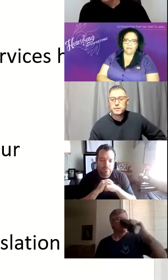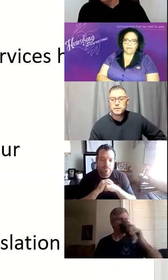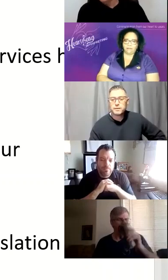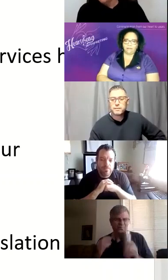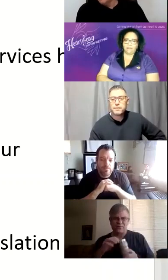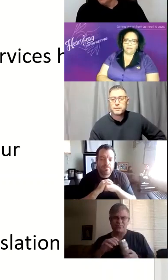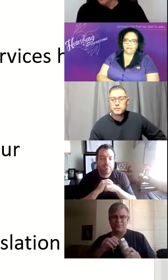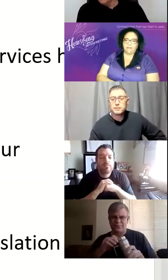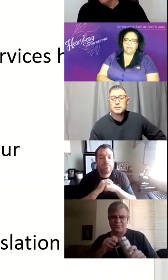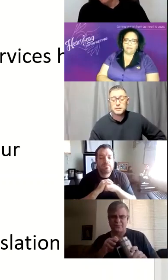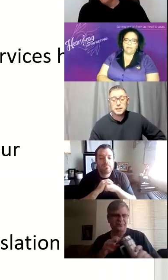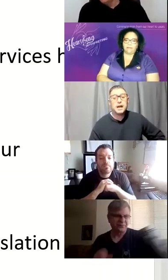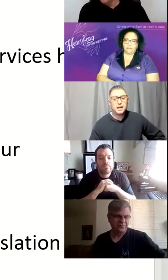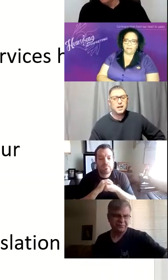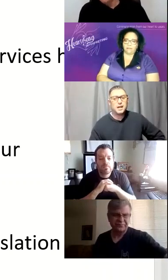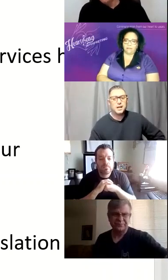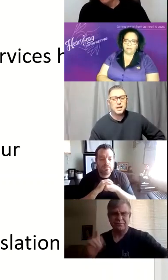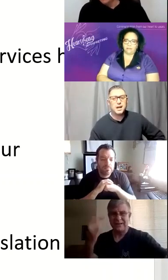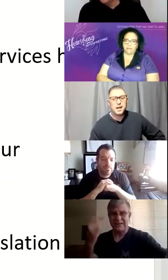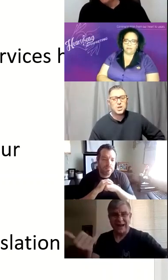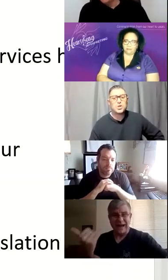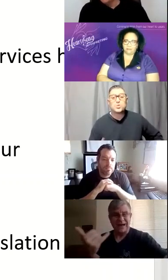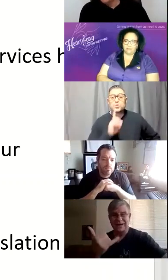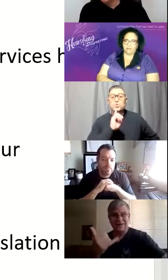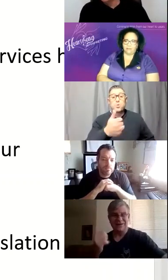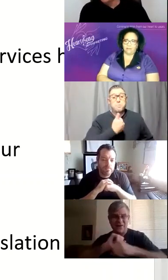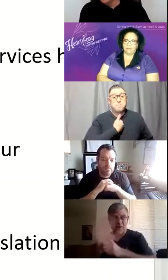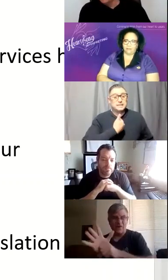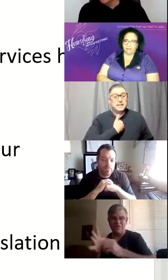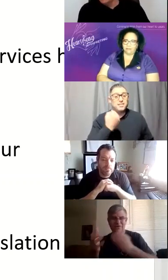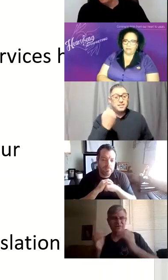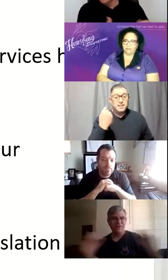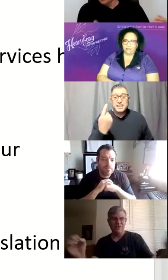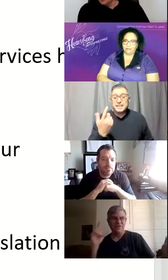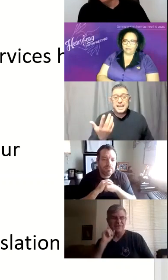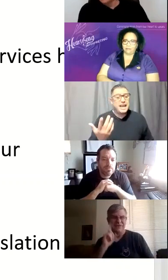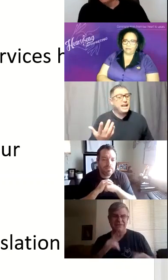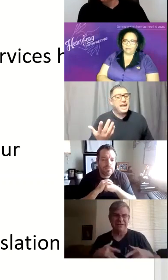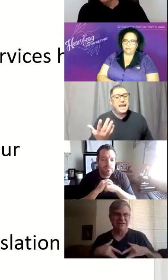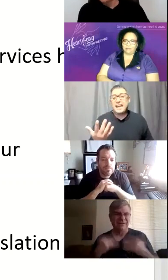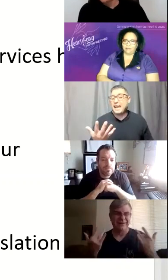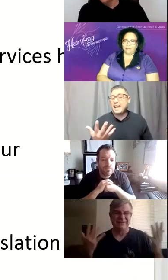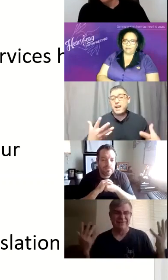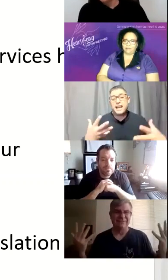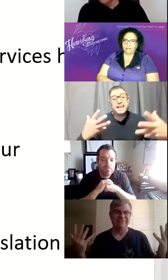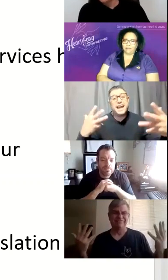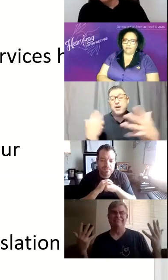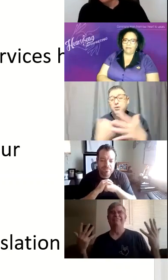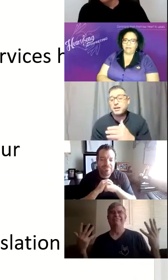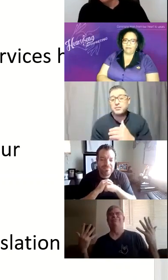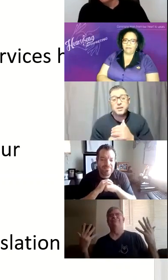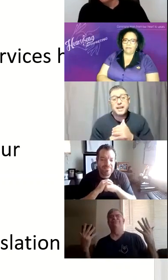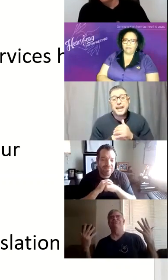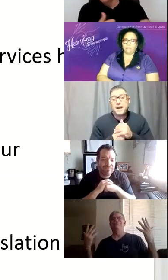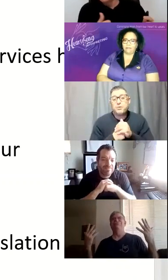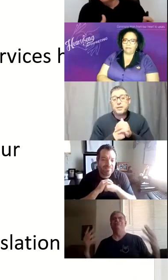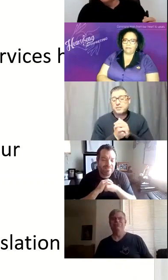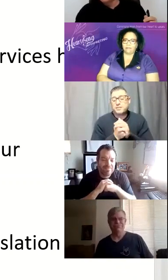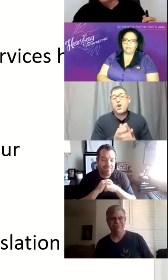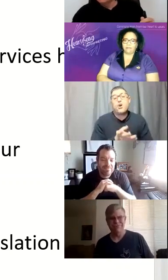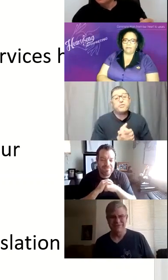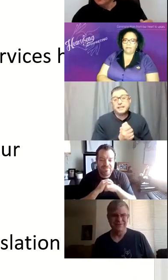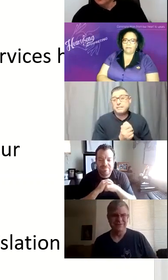Well, I definitely hear you. I understand, and I acknowledge that. Yeah, There's right times now, and places. right now